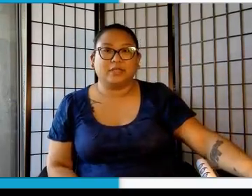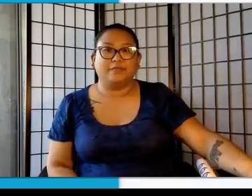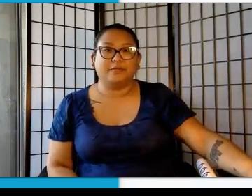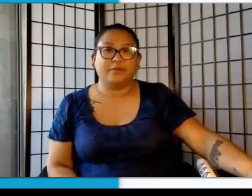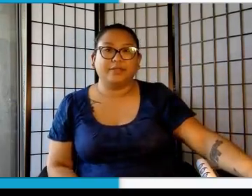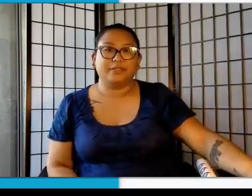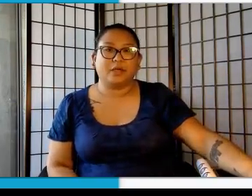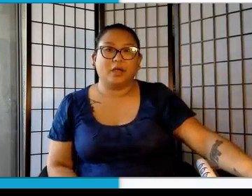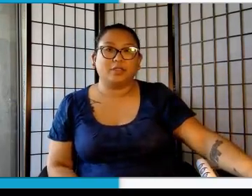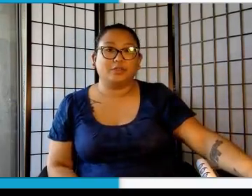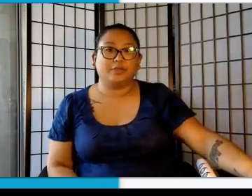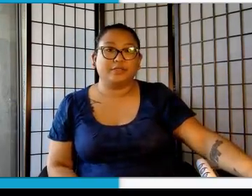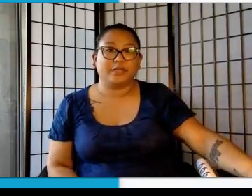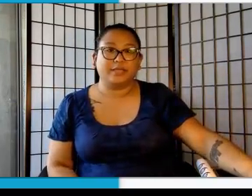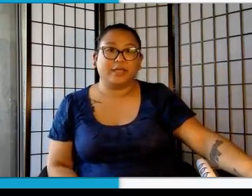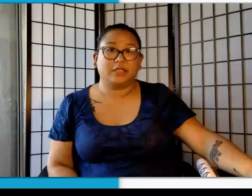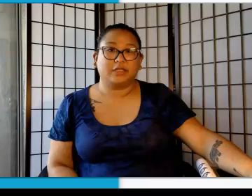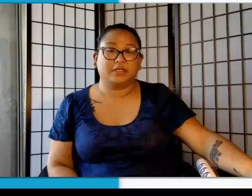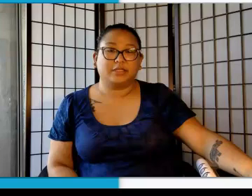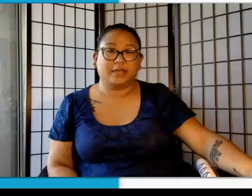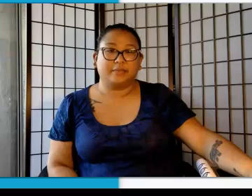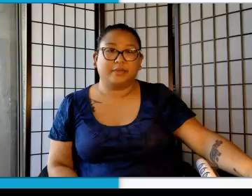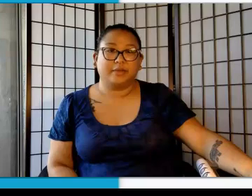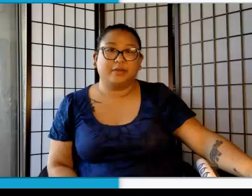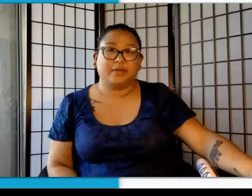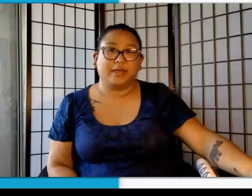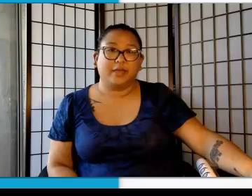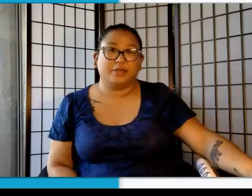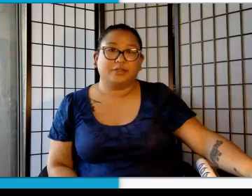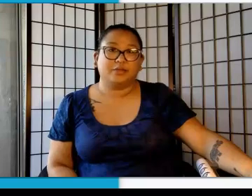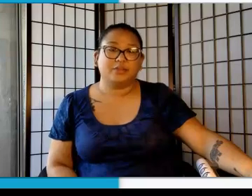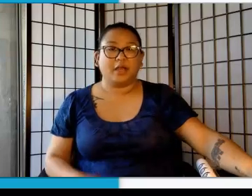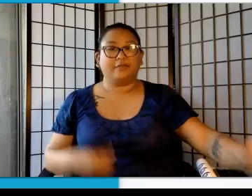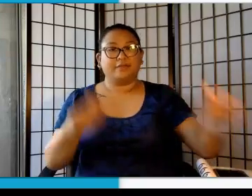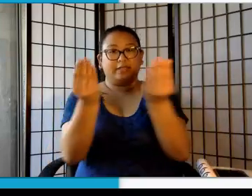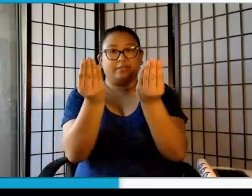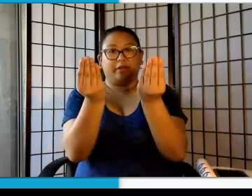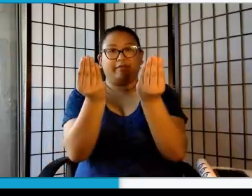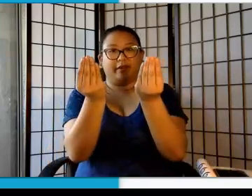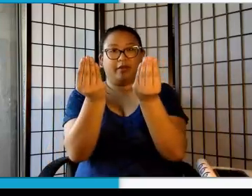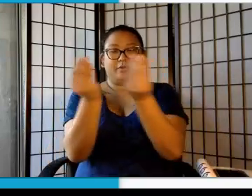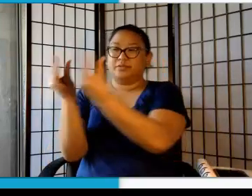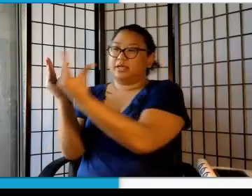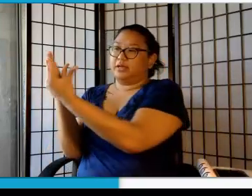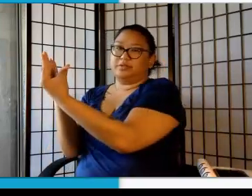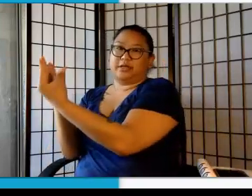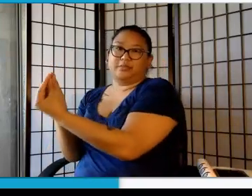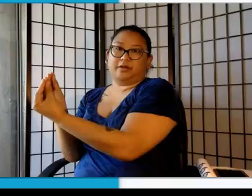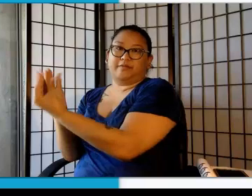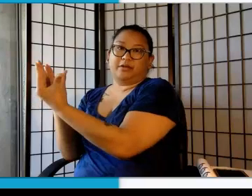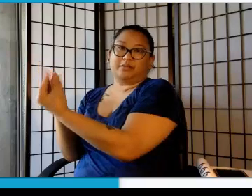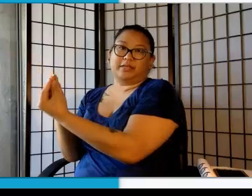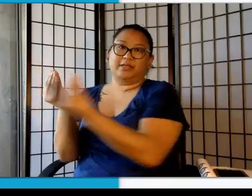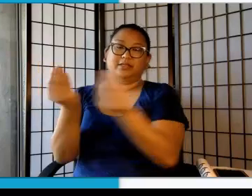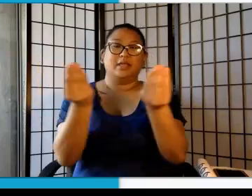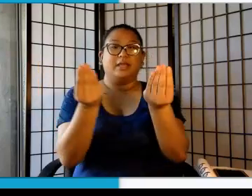now soft and moist are two different signs that kind of look the same. Okay, so soft is modified O's. It kind of goes down to